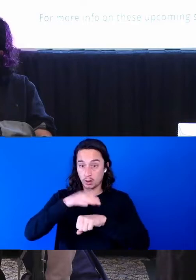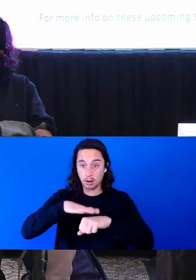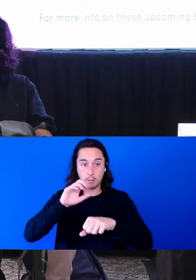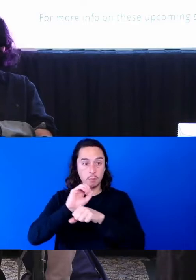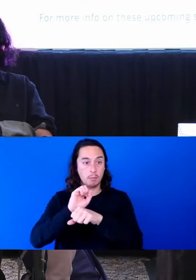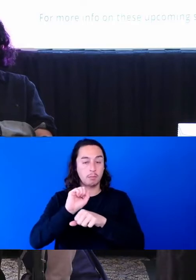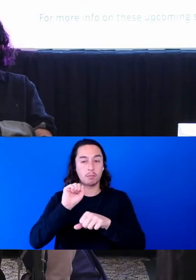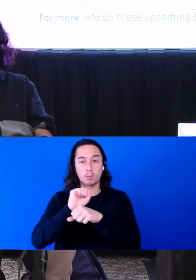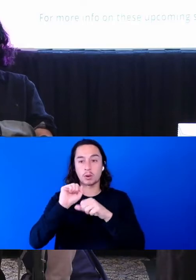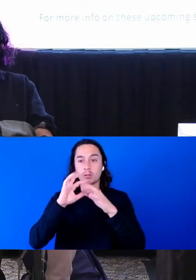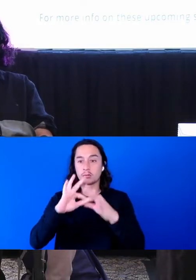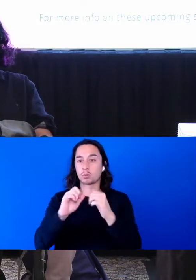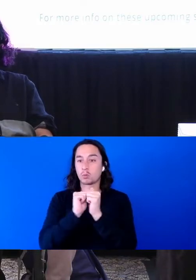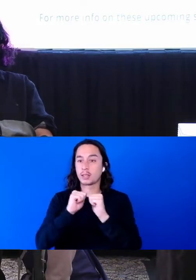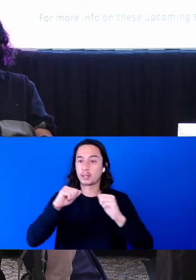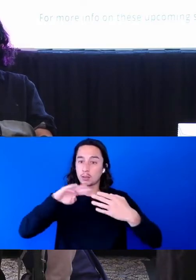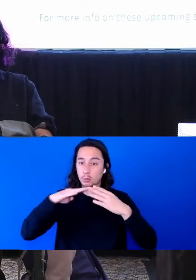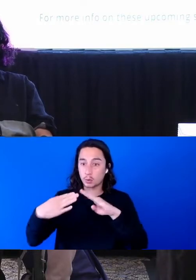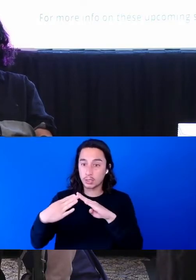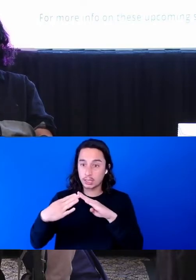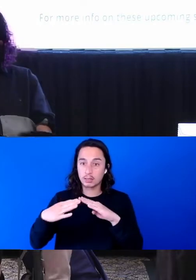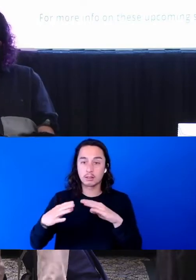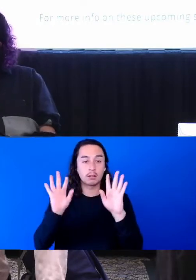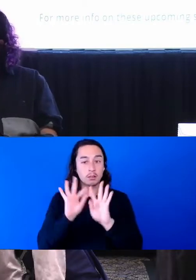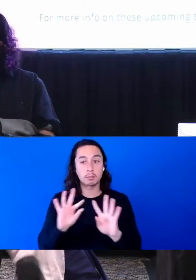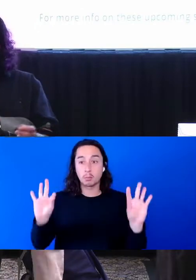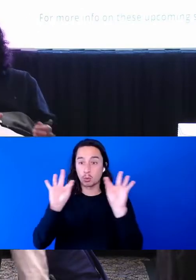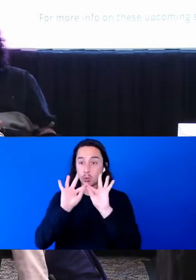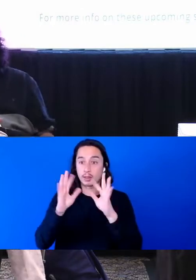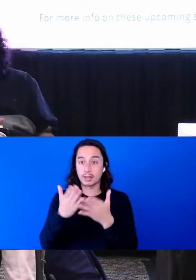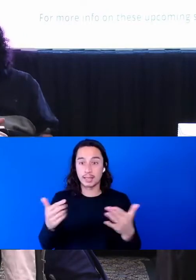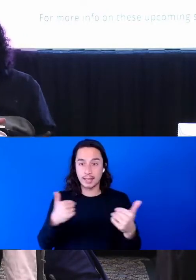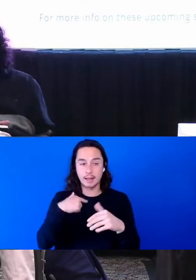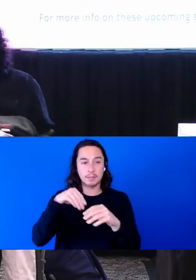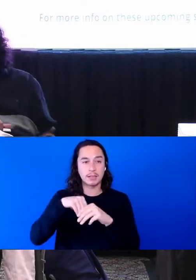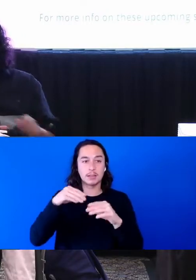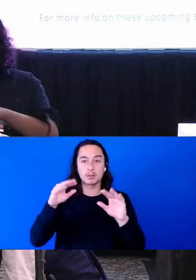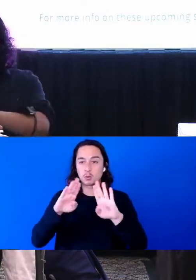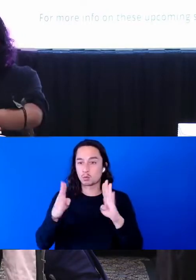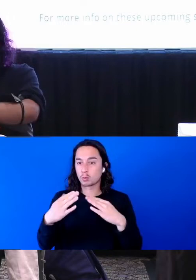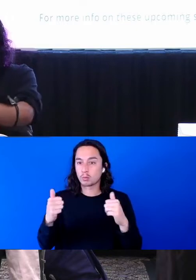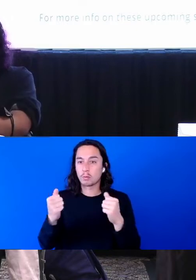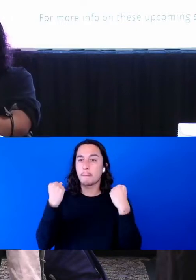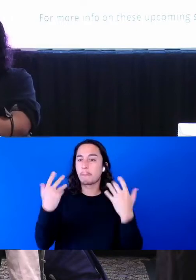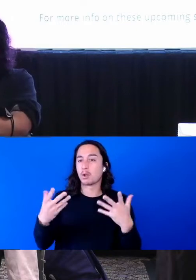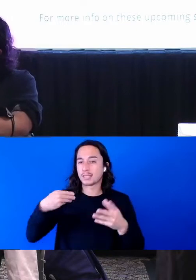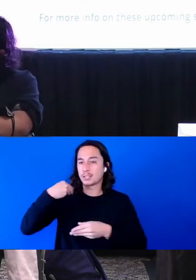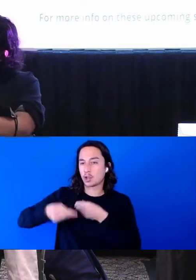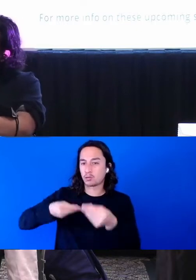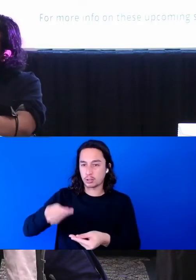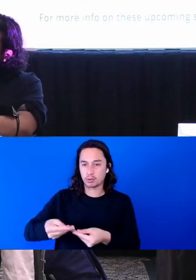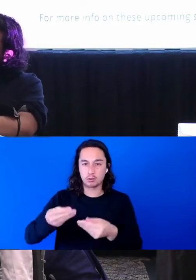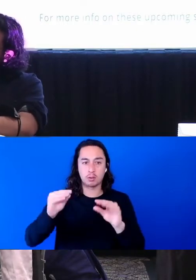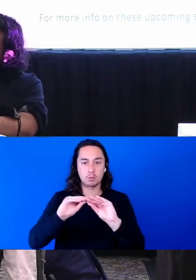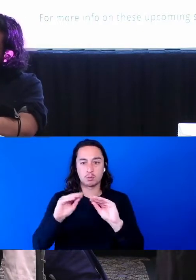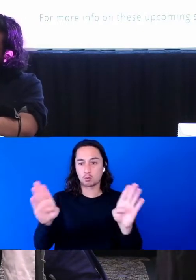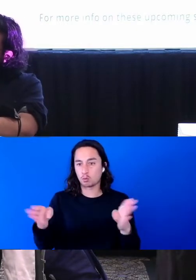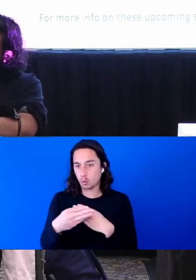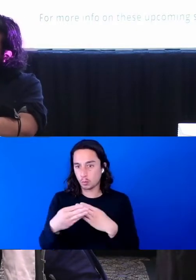I was like, okay, the important thing is that I'm in a room with a multi-generational room with people who are